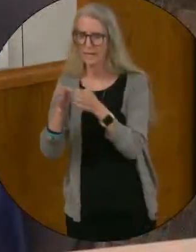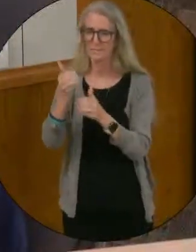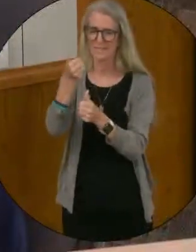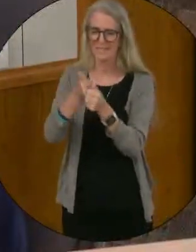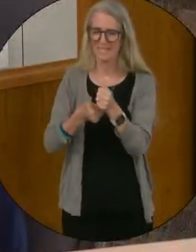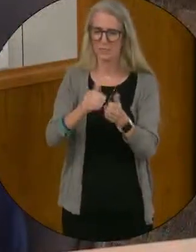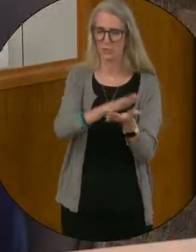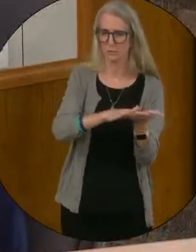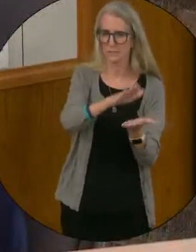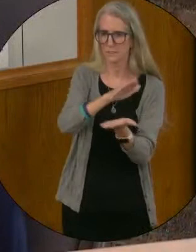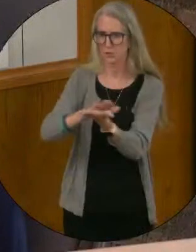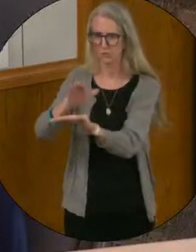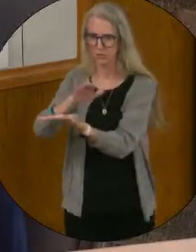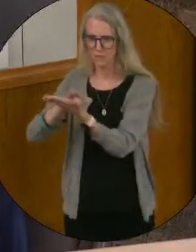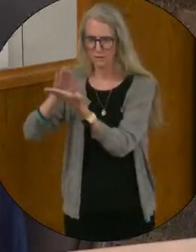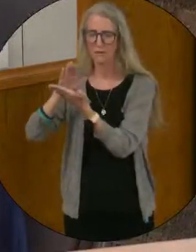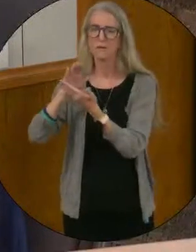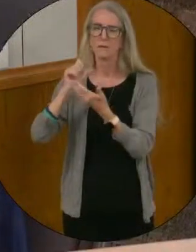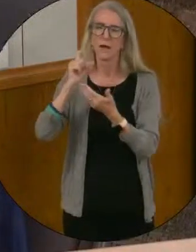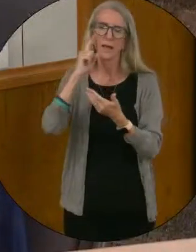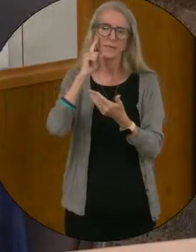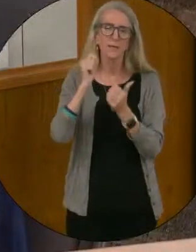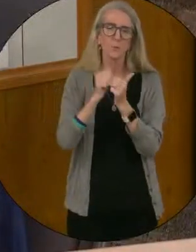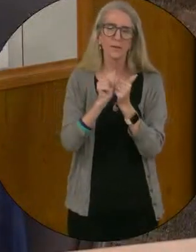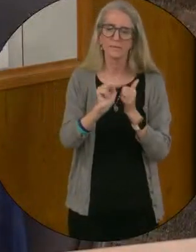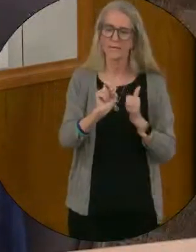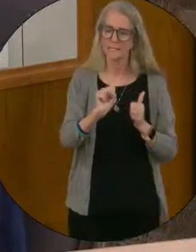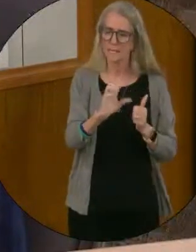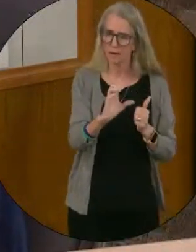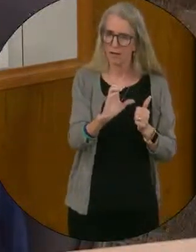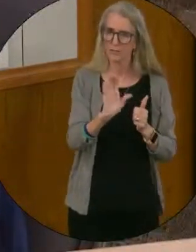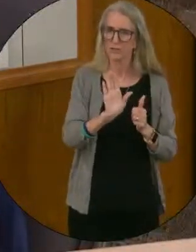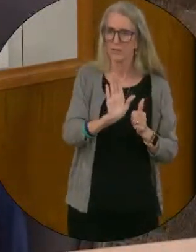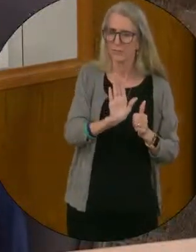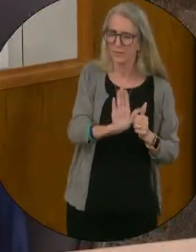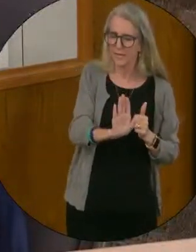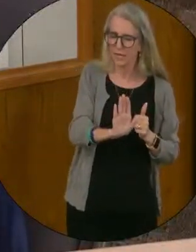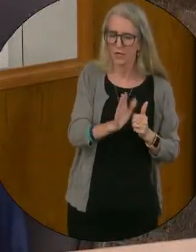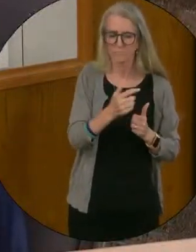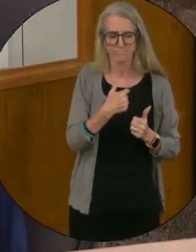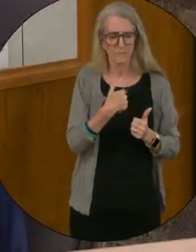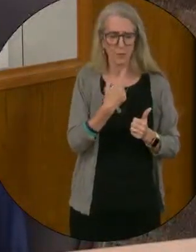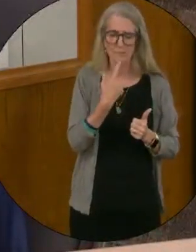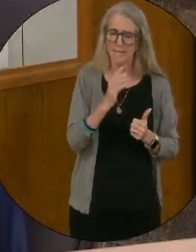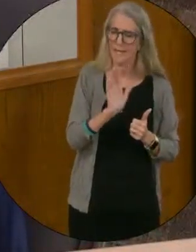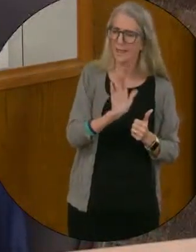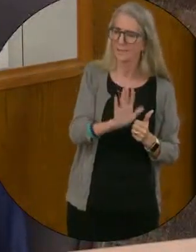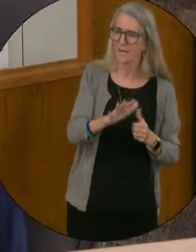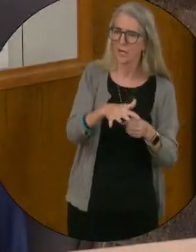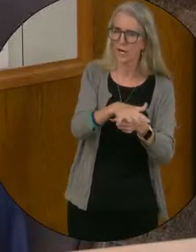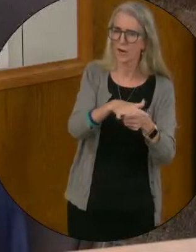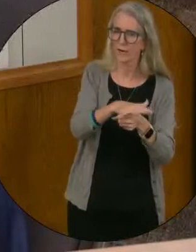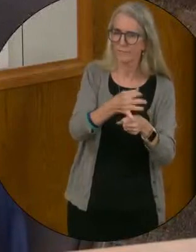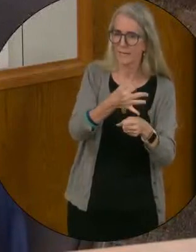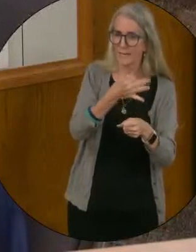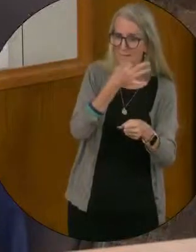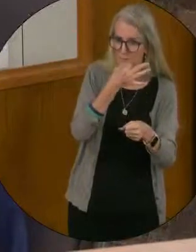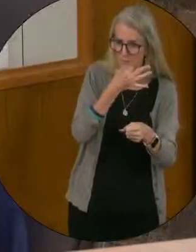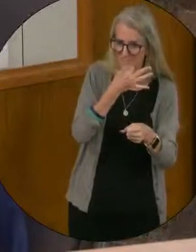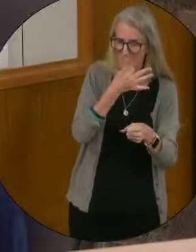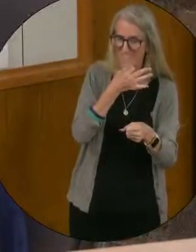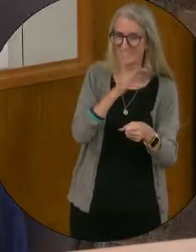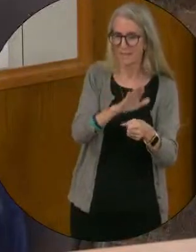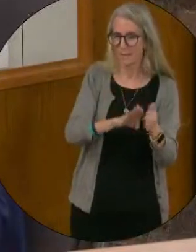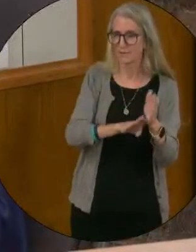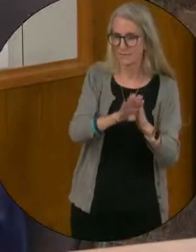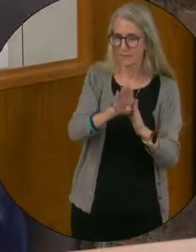institution. And I think with Nevada State College is I would say their area of expertise in their